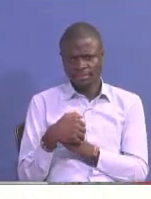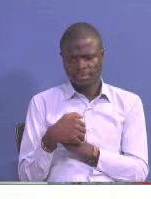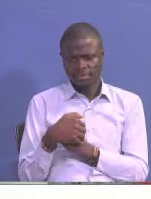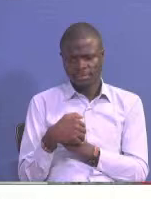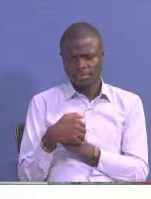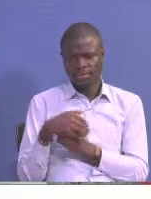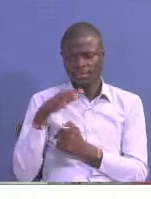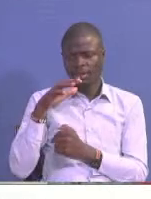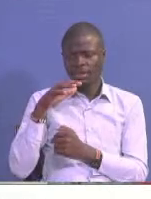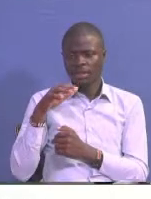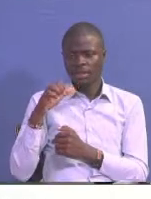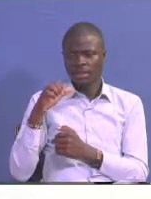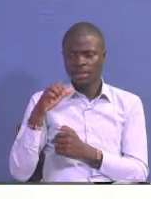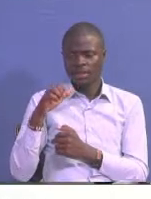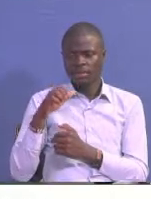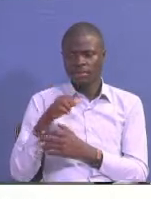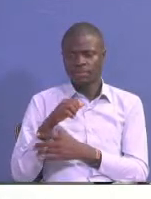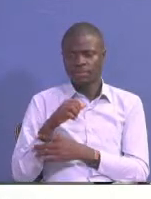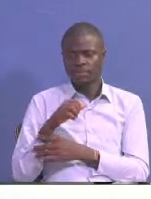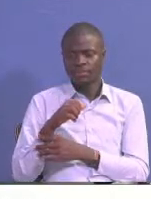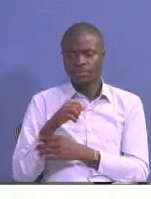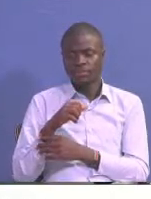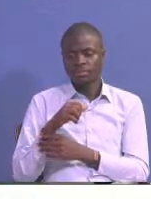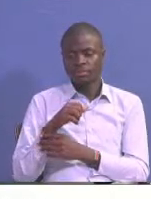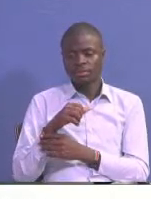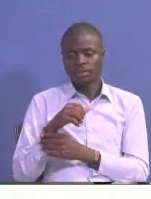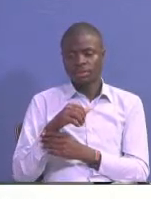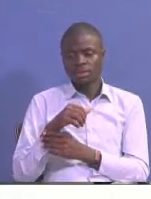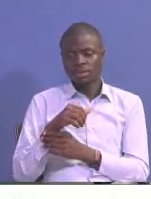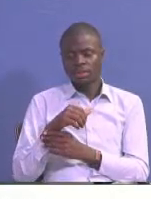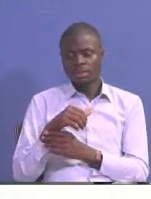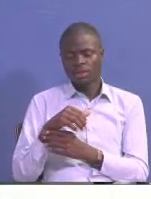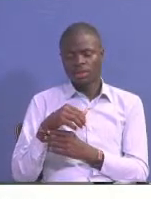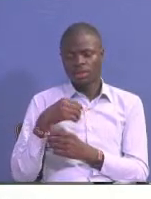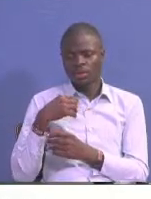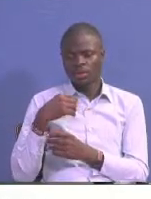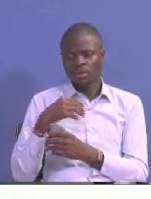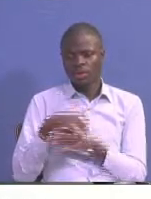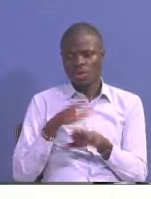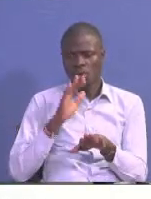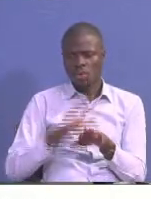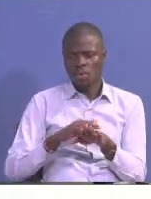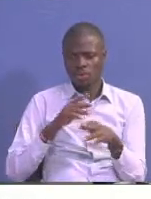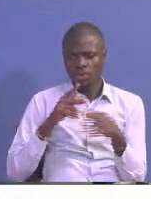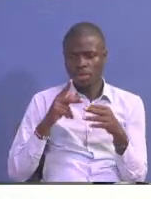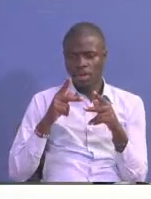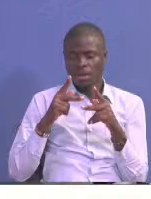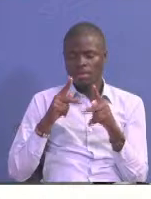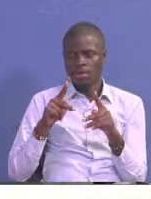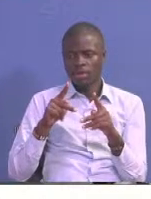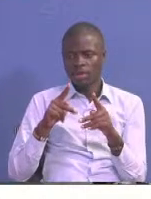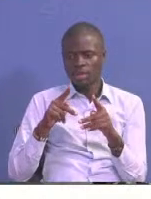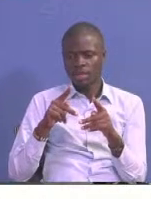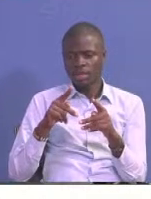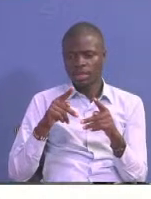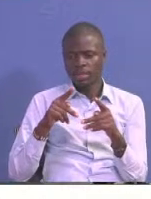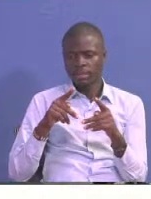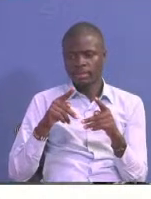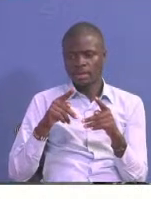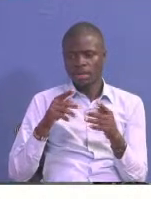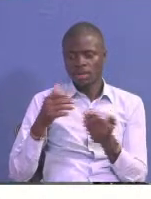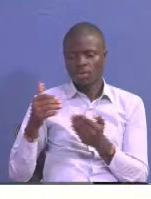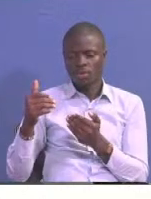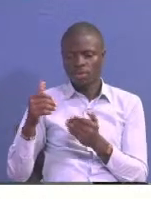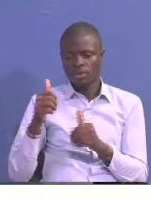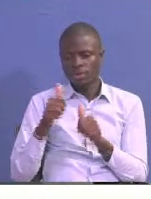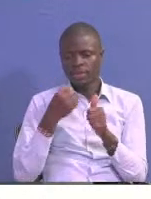they are called patents and what have you. Those protect individuals, not countries. It's individual innovators, which is